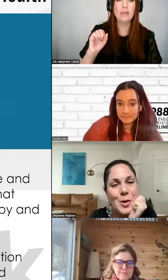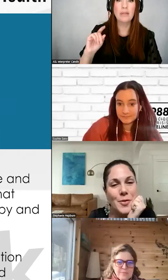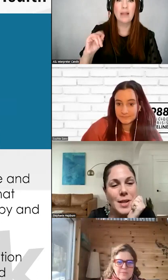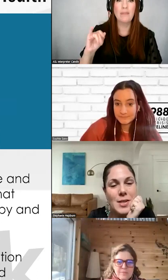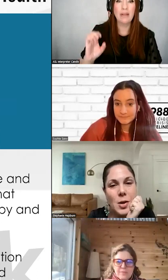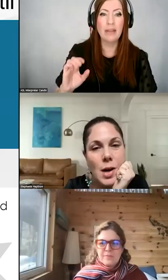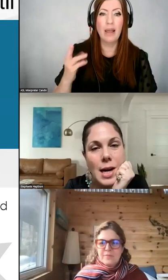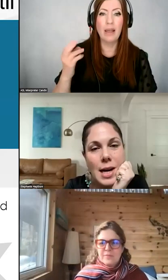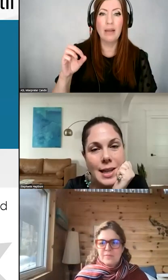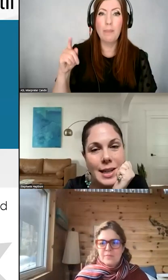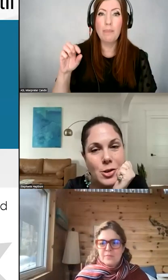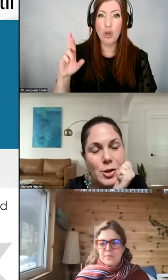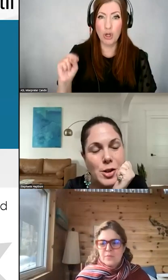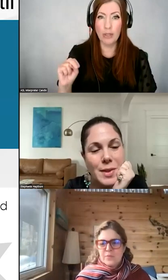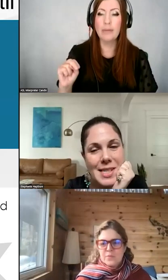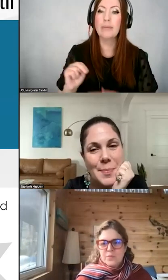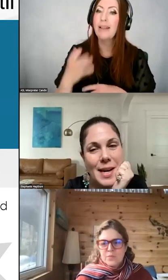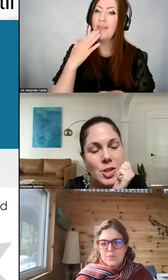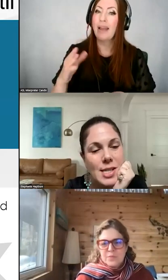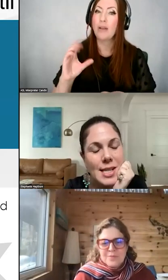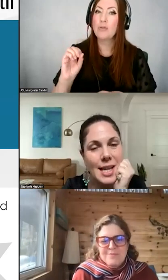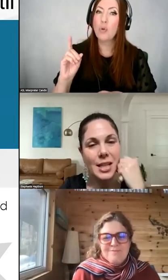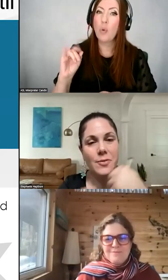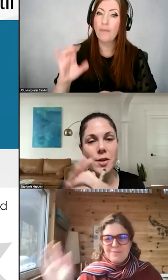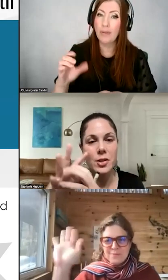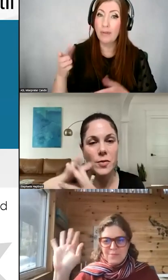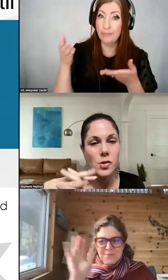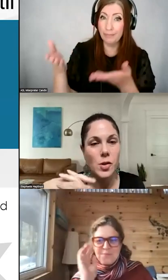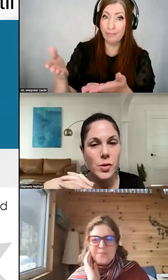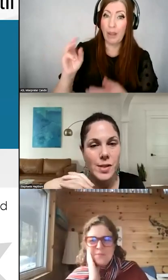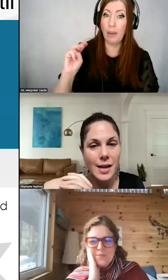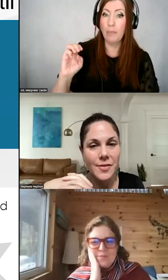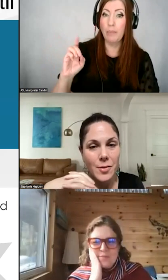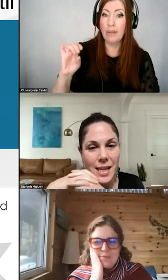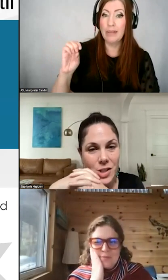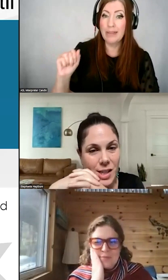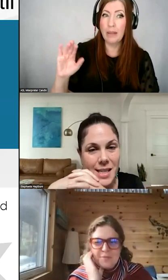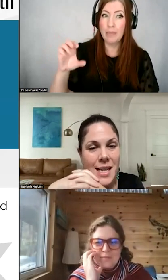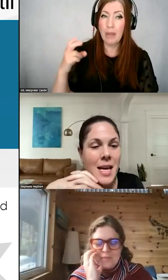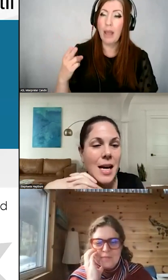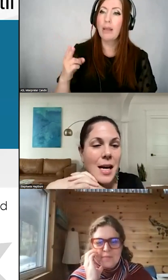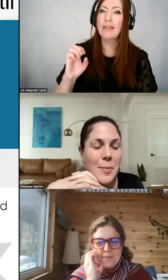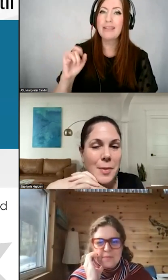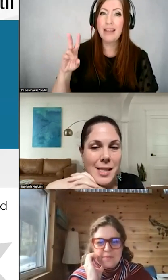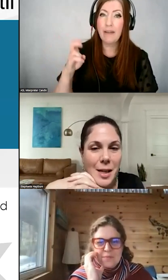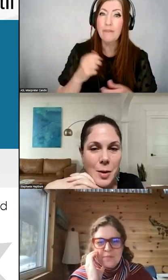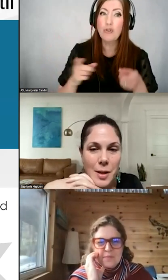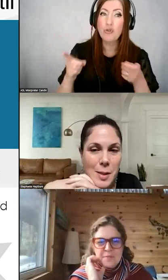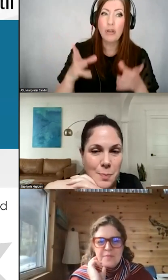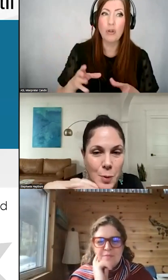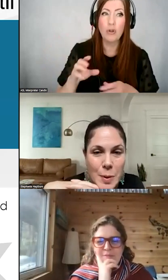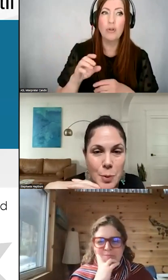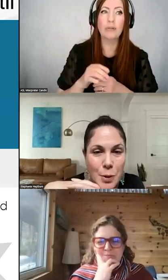Thank you, Sophie. So I'd like to introduce Melissa Beck. She's the Executive Director of the Sozozai Foundation.